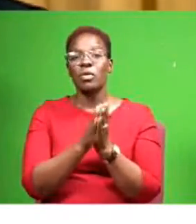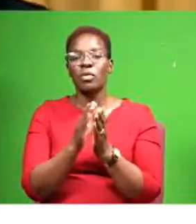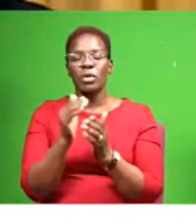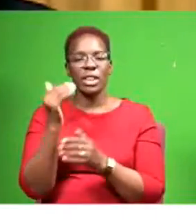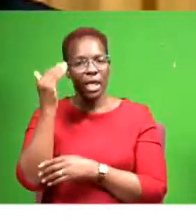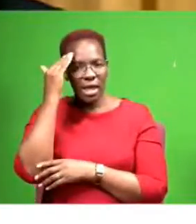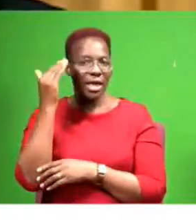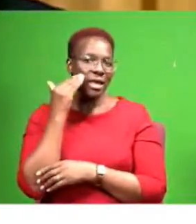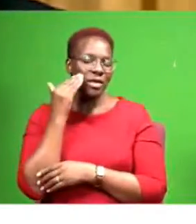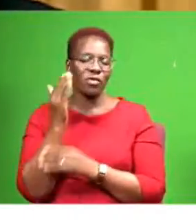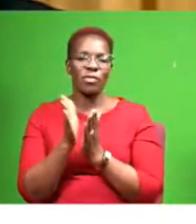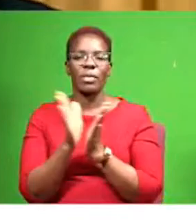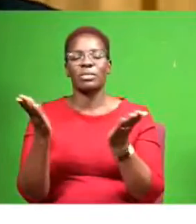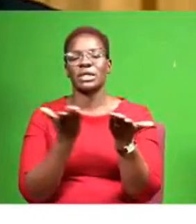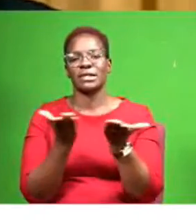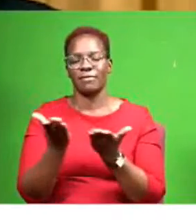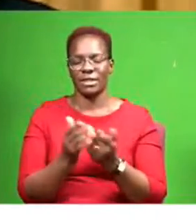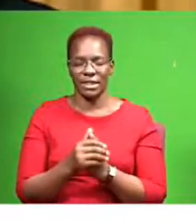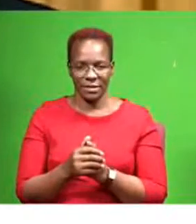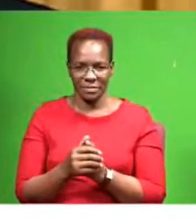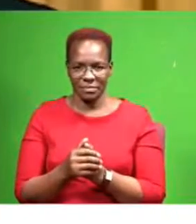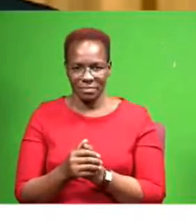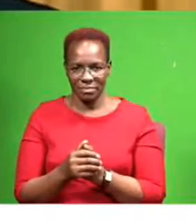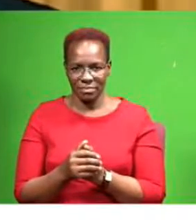Service, Mr.